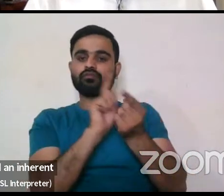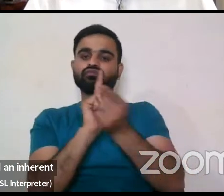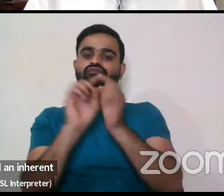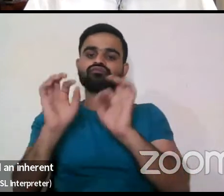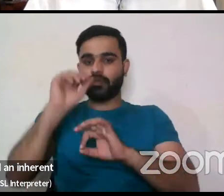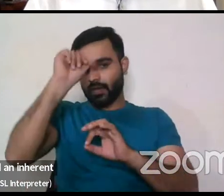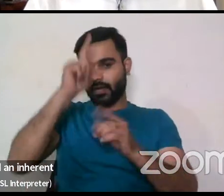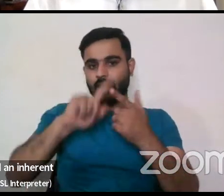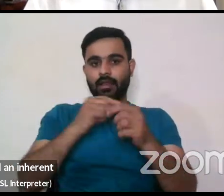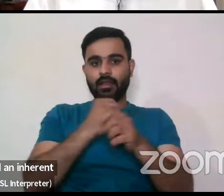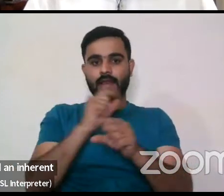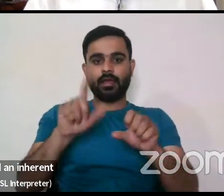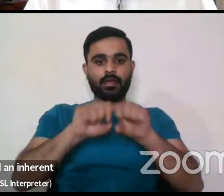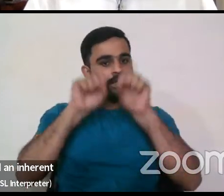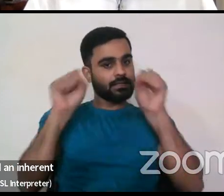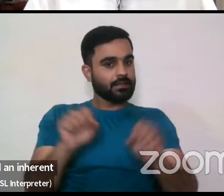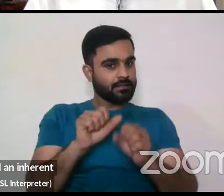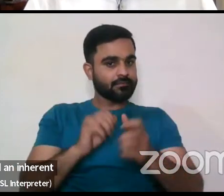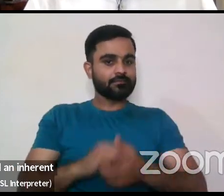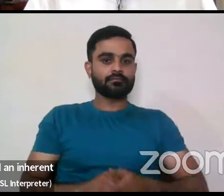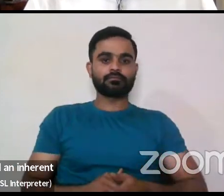Indian legal system. We also,